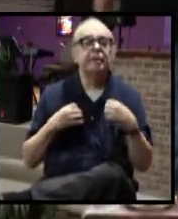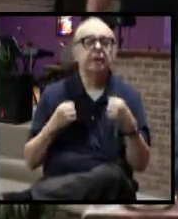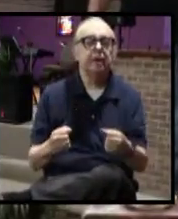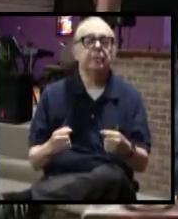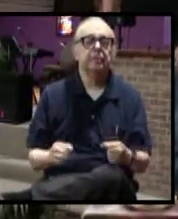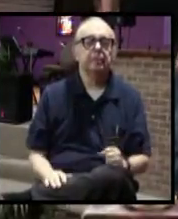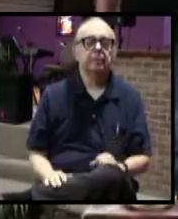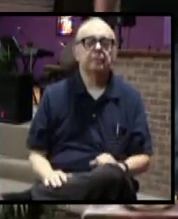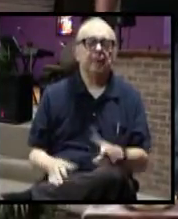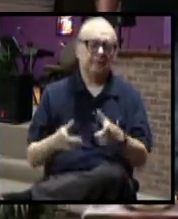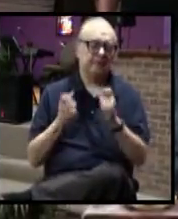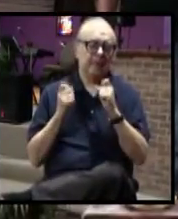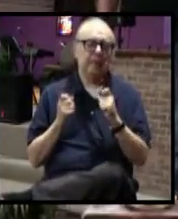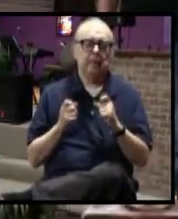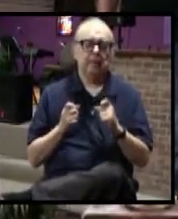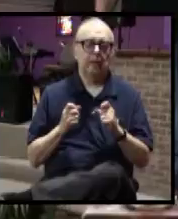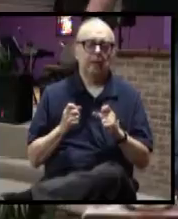healed.